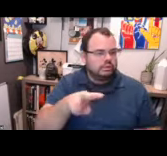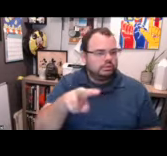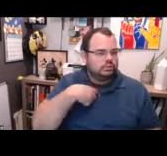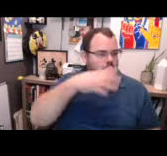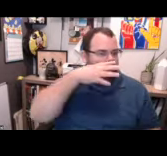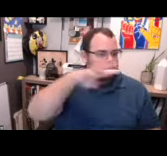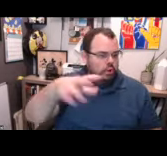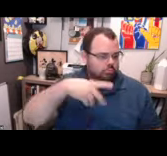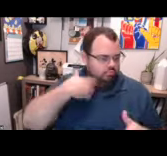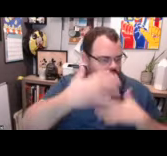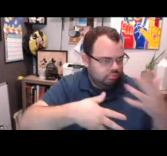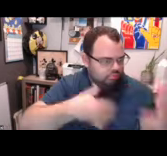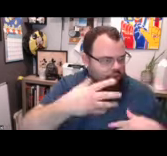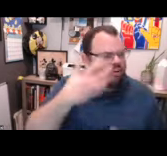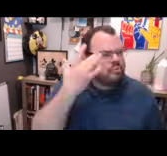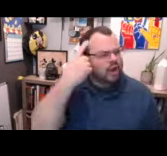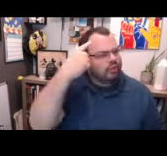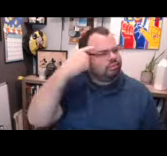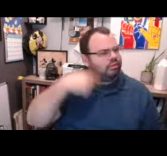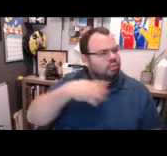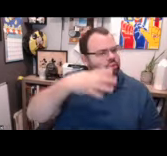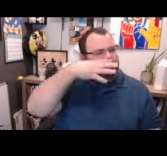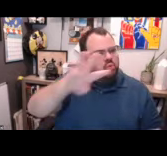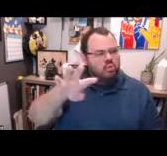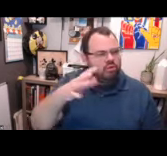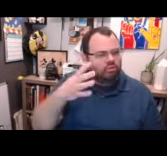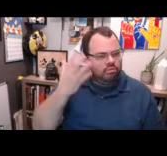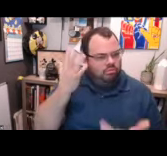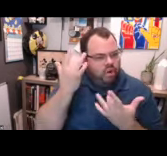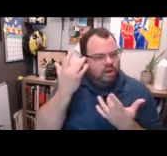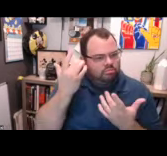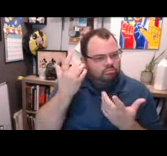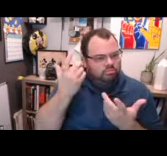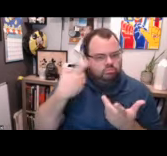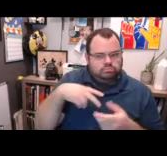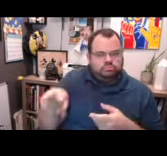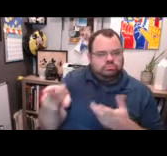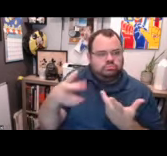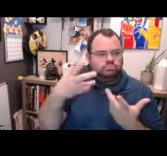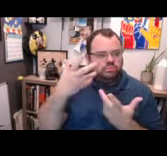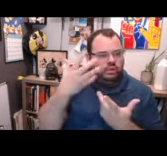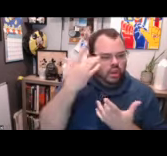Right. You notice I just ignored them. Why do you think I ignored them?